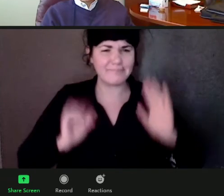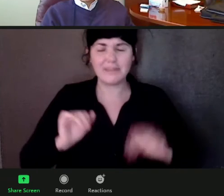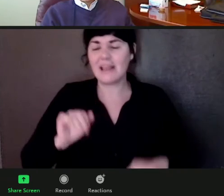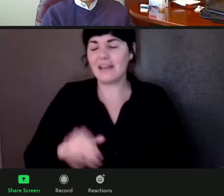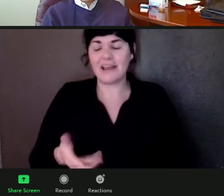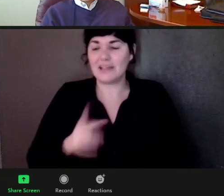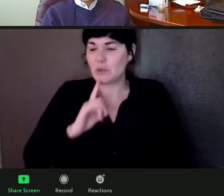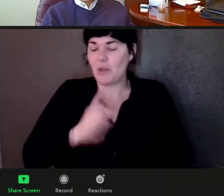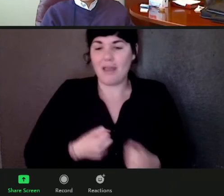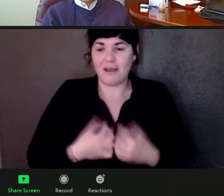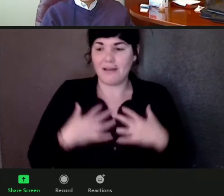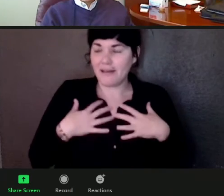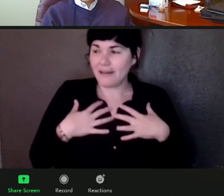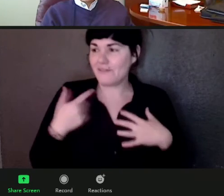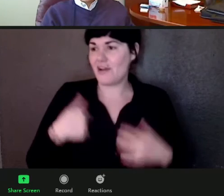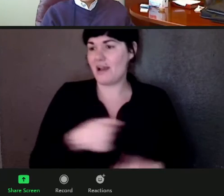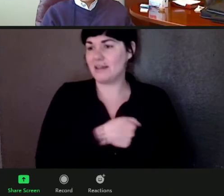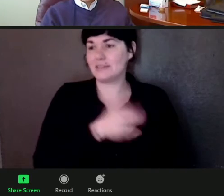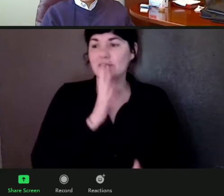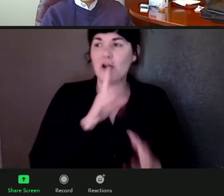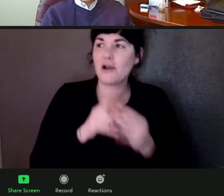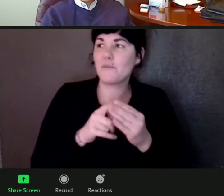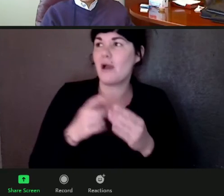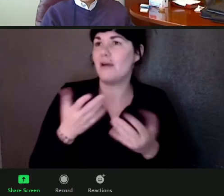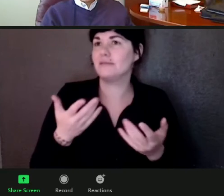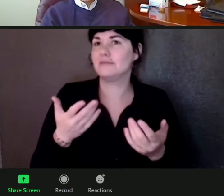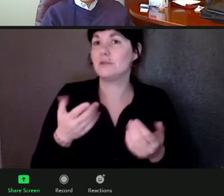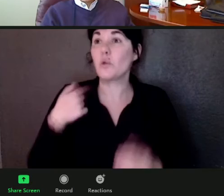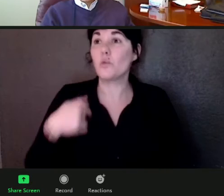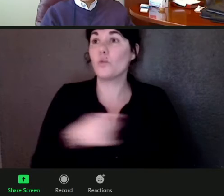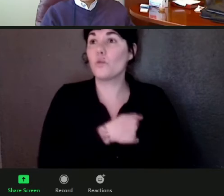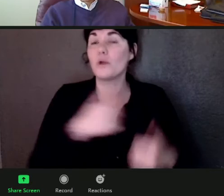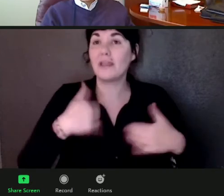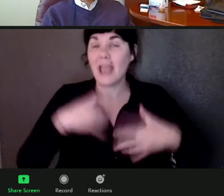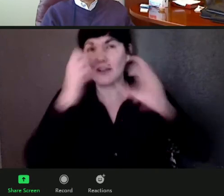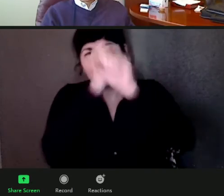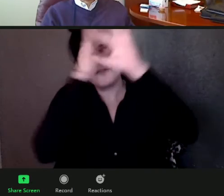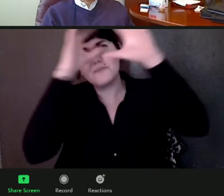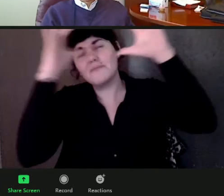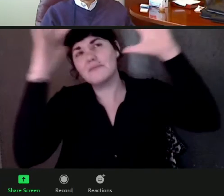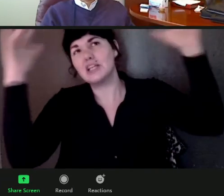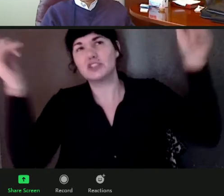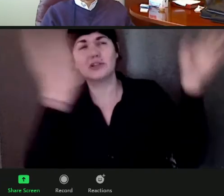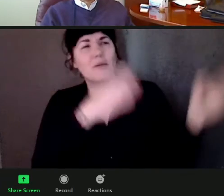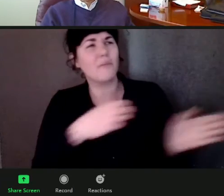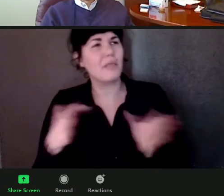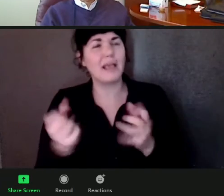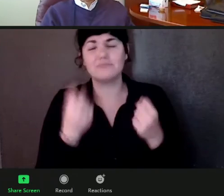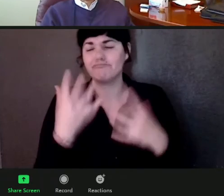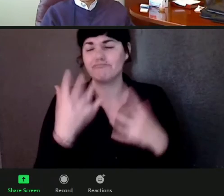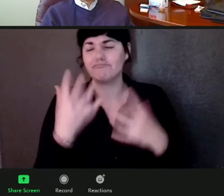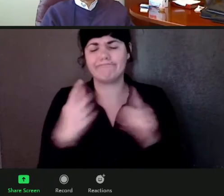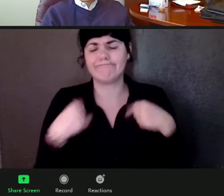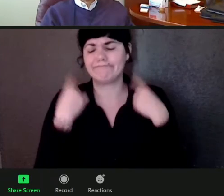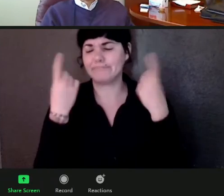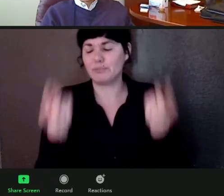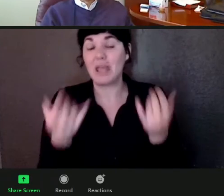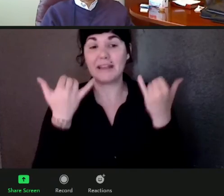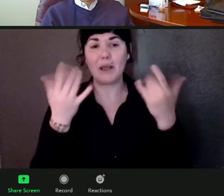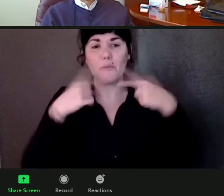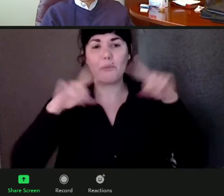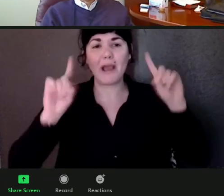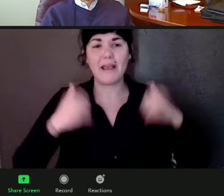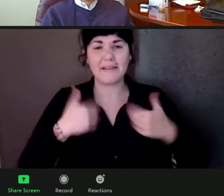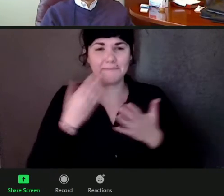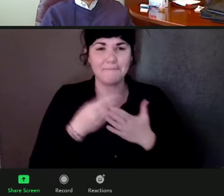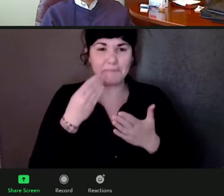us to talk about what's been our vision and some of our plans that actually have the dollars now to actually make some of this work? But as we know, there's a